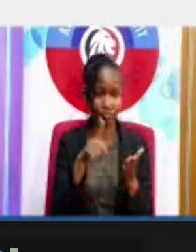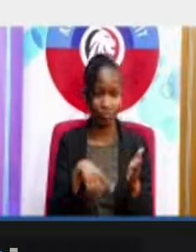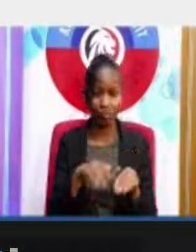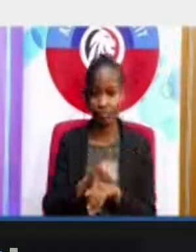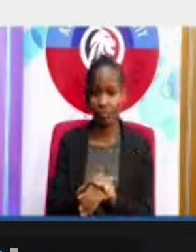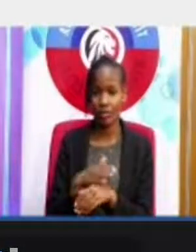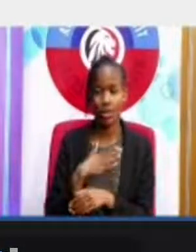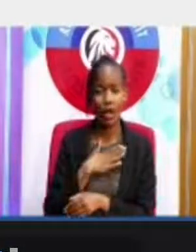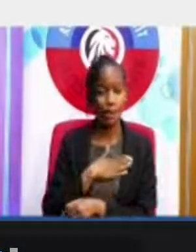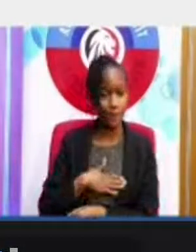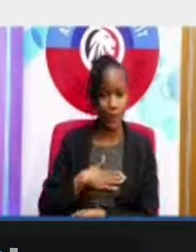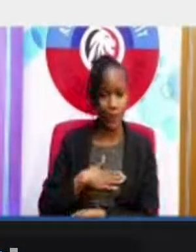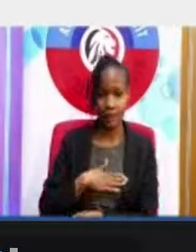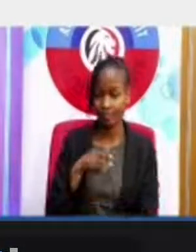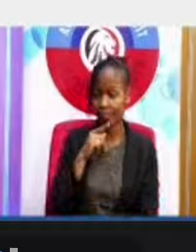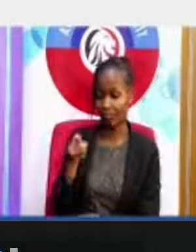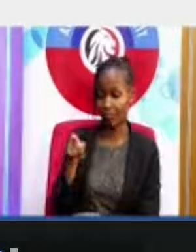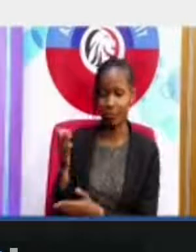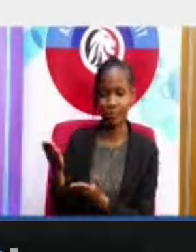Musinguzzi, welcome.